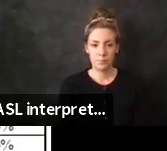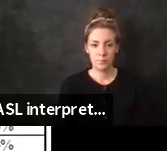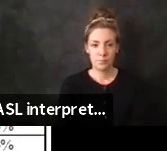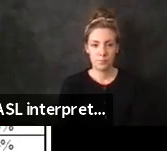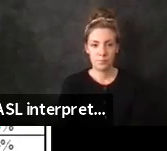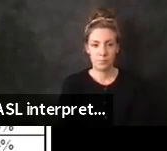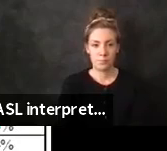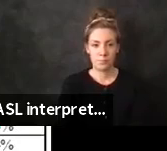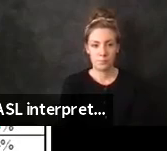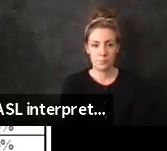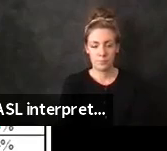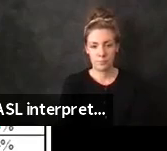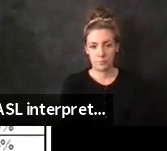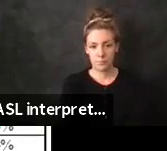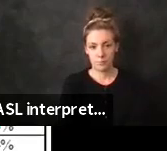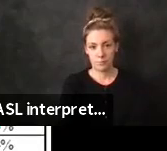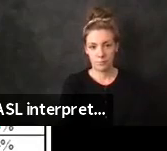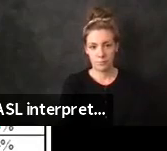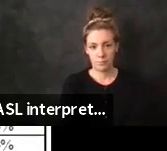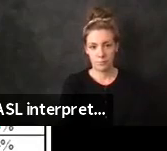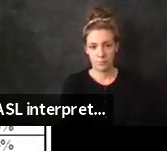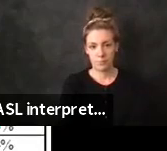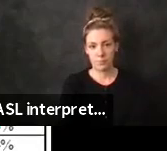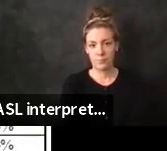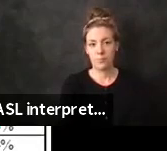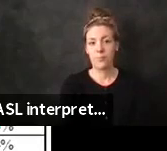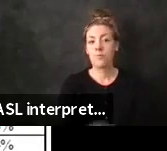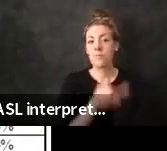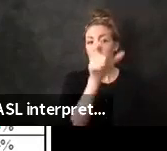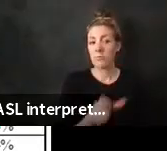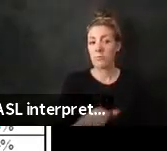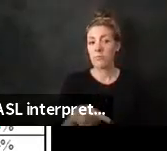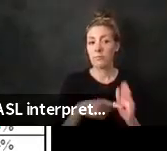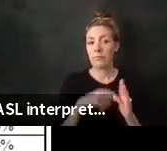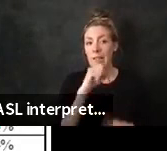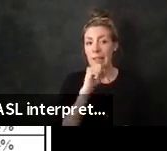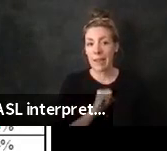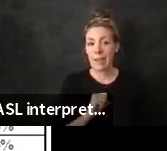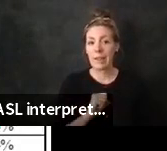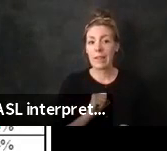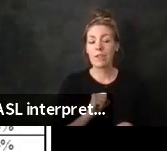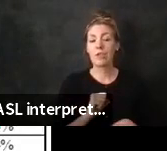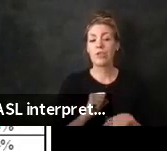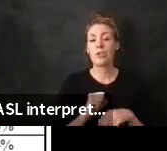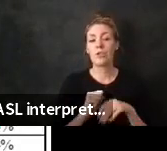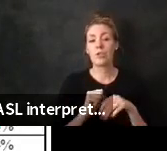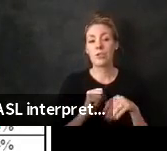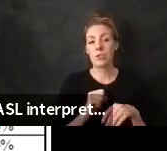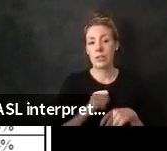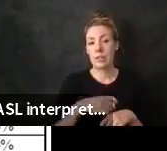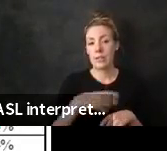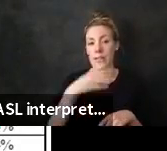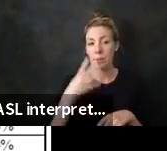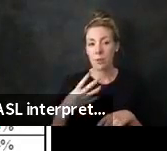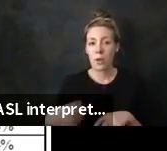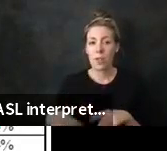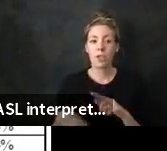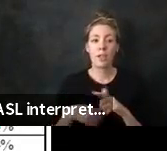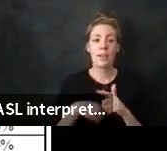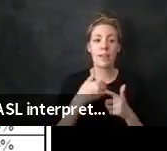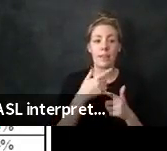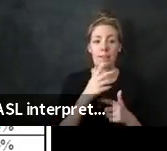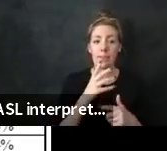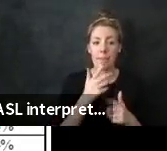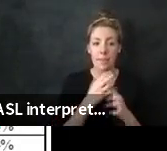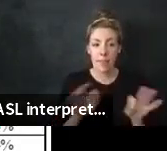We also show categories as far as age, immigration status, language spoken at home, language fluency,